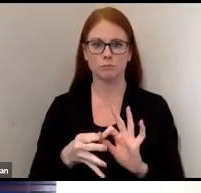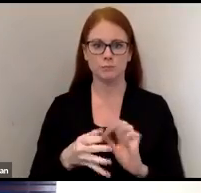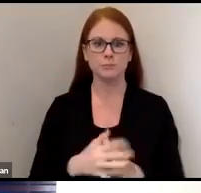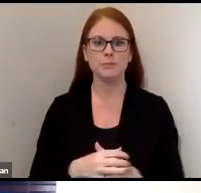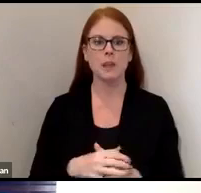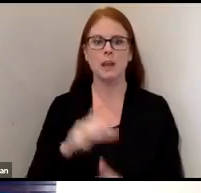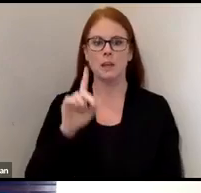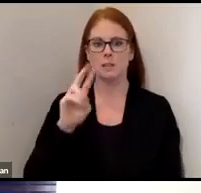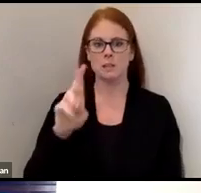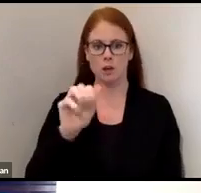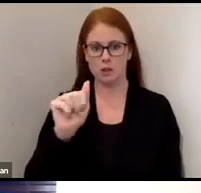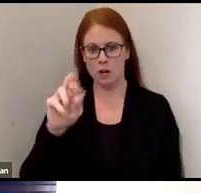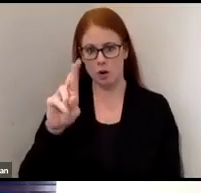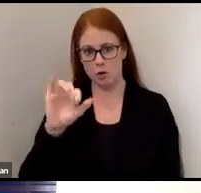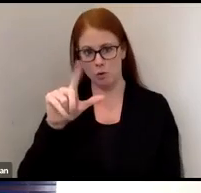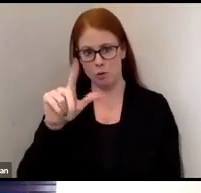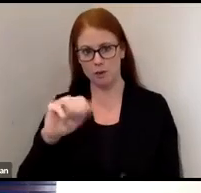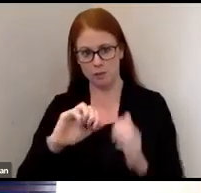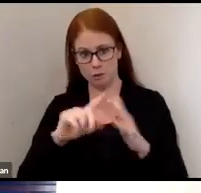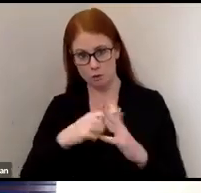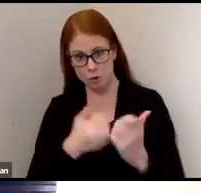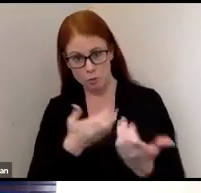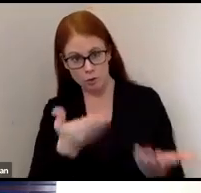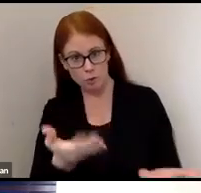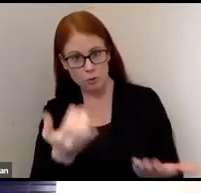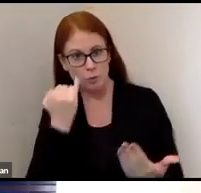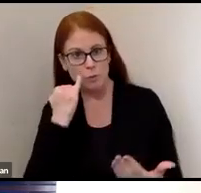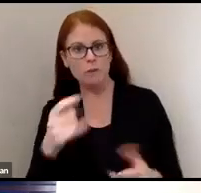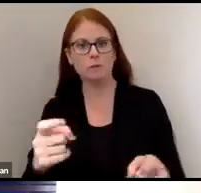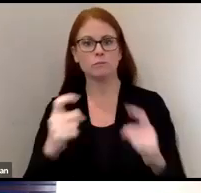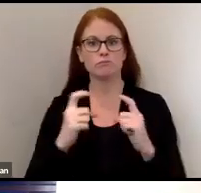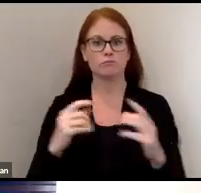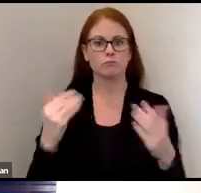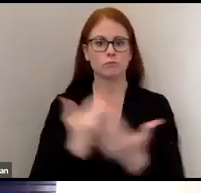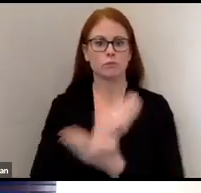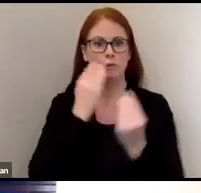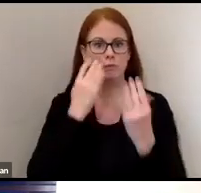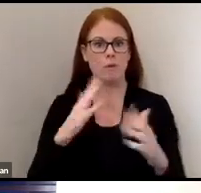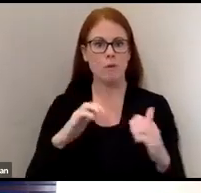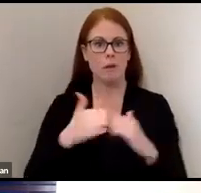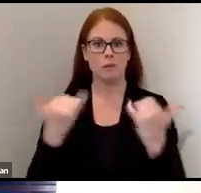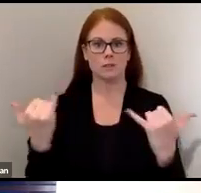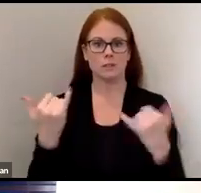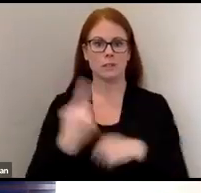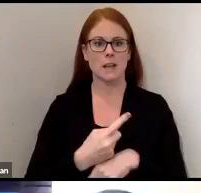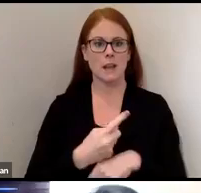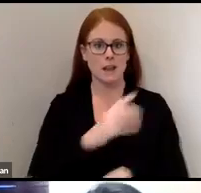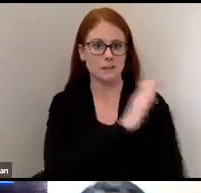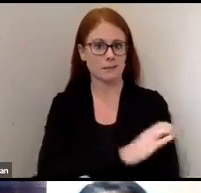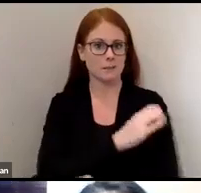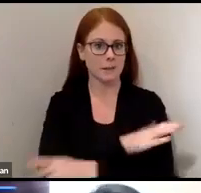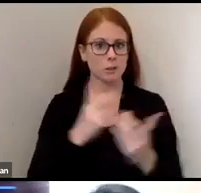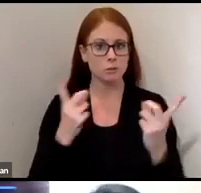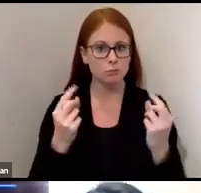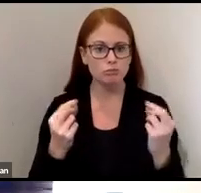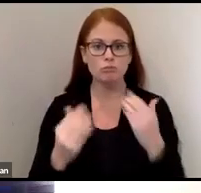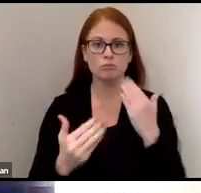Dr. Ariola, I will just start with you, and if you could give us kind of an update on how today's clinics went and what's planned for the rest of the